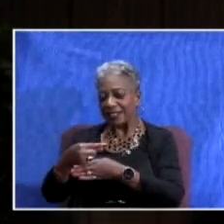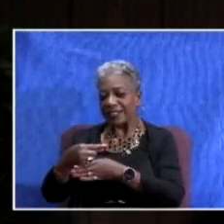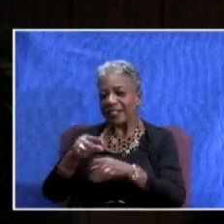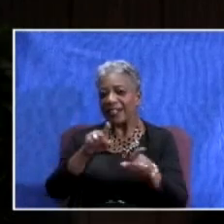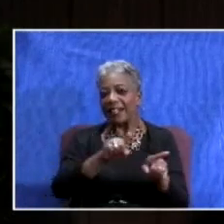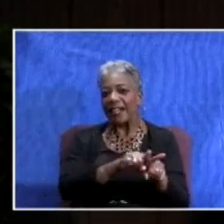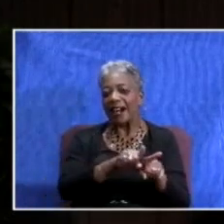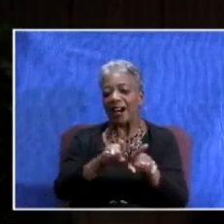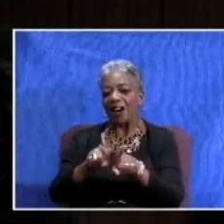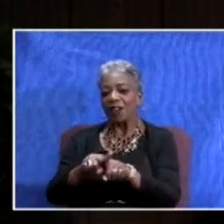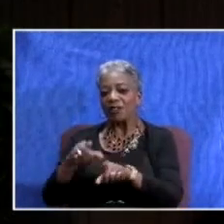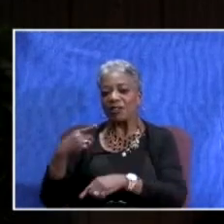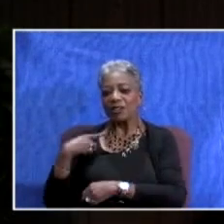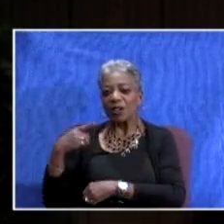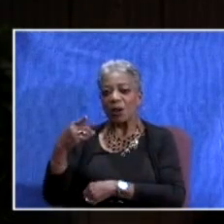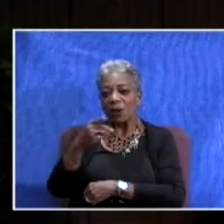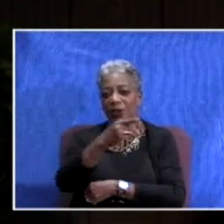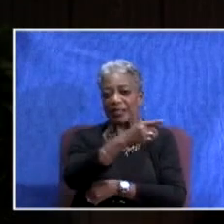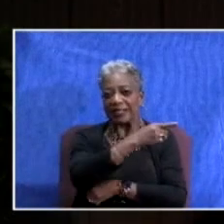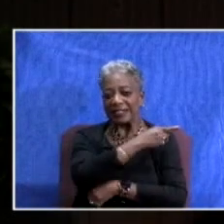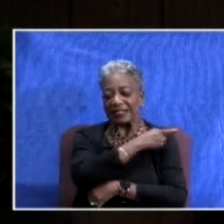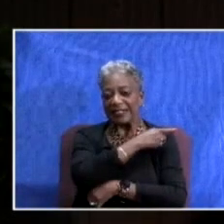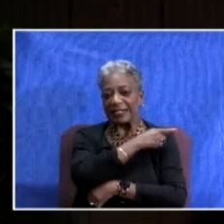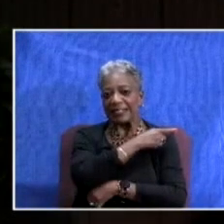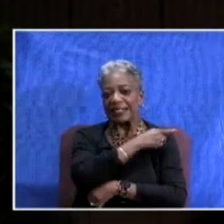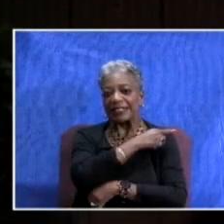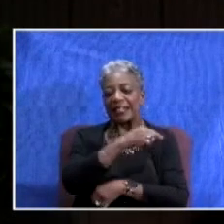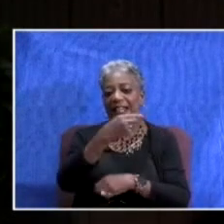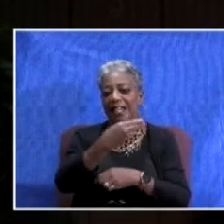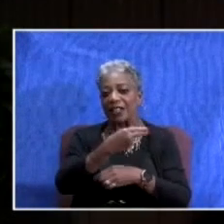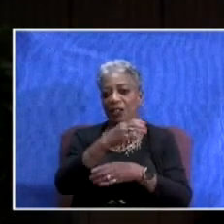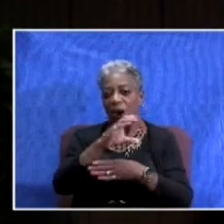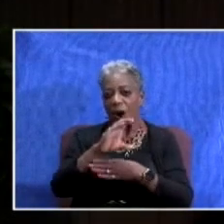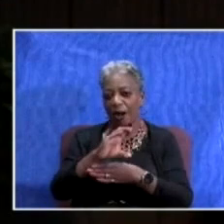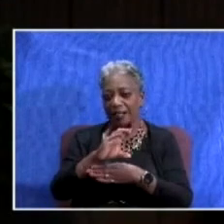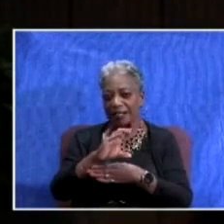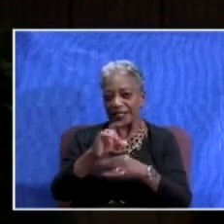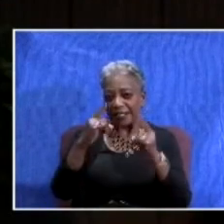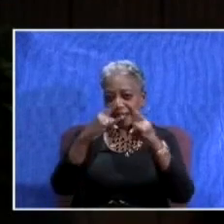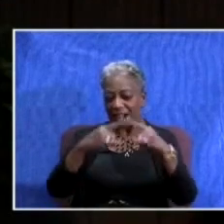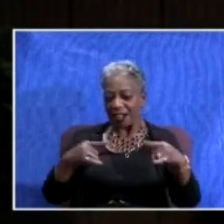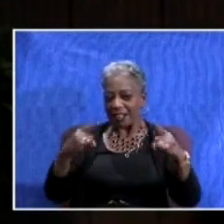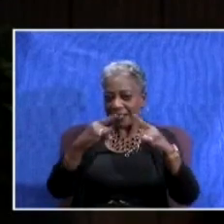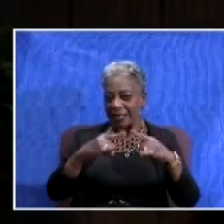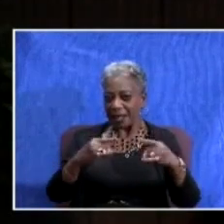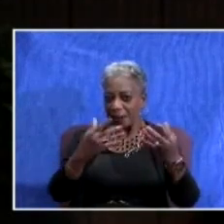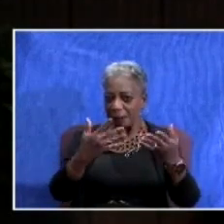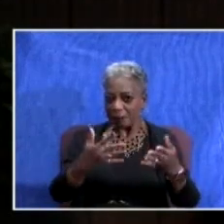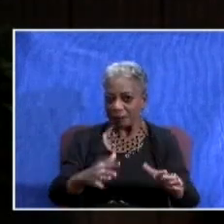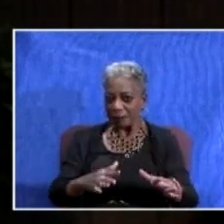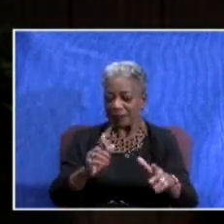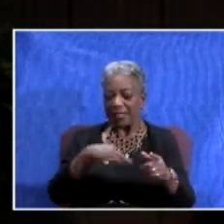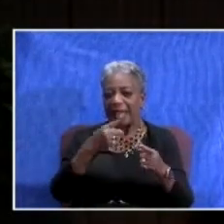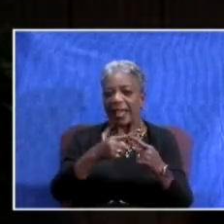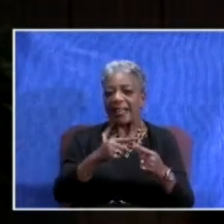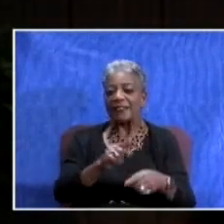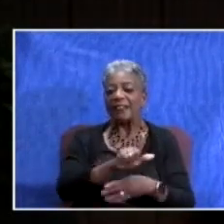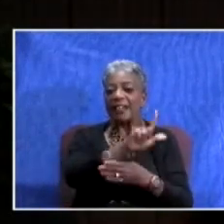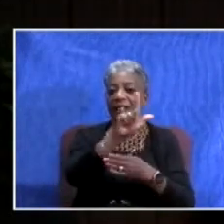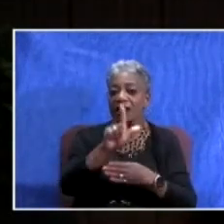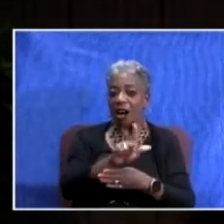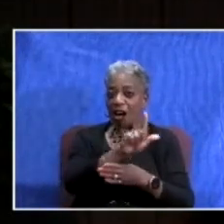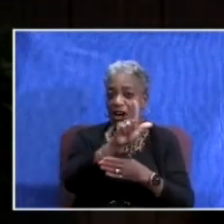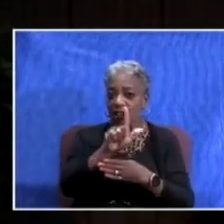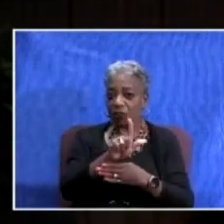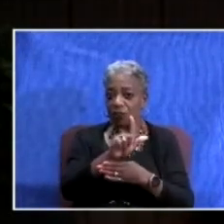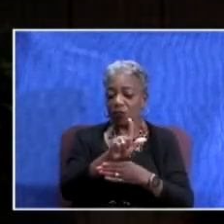brother. Thank you, Letty. And also on our Louisville campus, Reverend Pat Taylor. Please be in prayer.